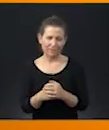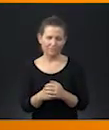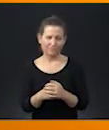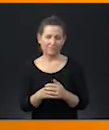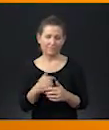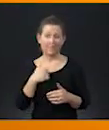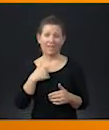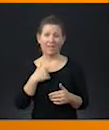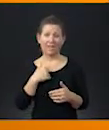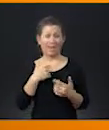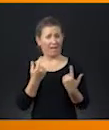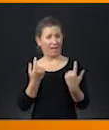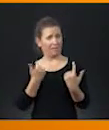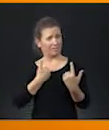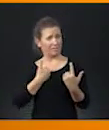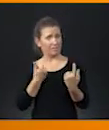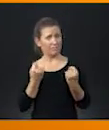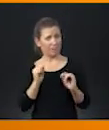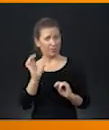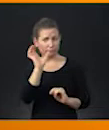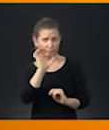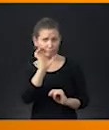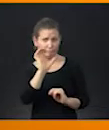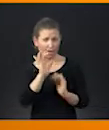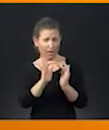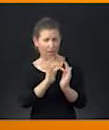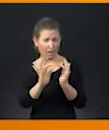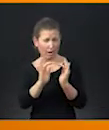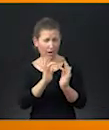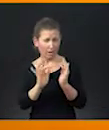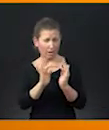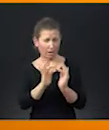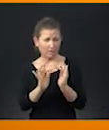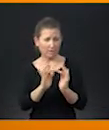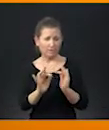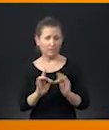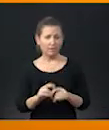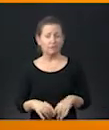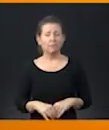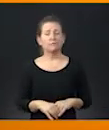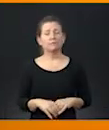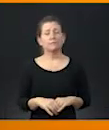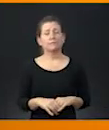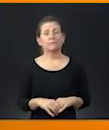have a pattern on men.